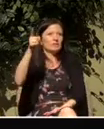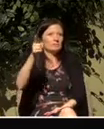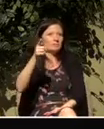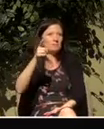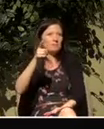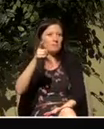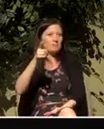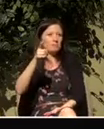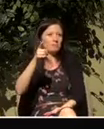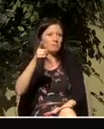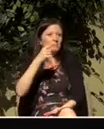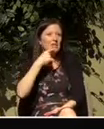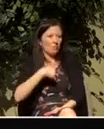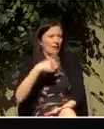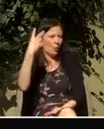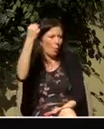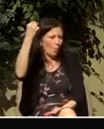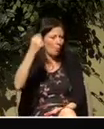I denied him.